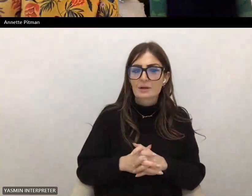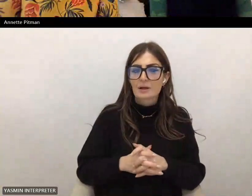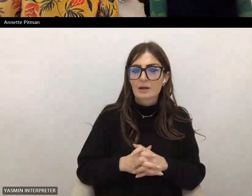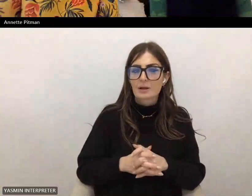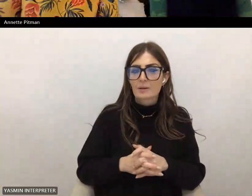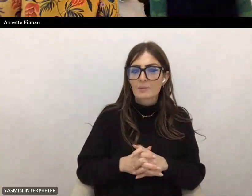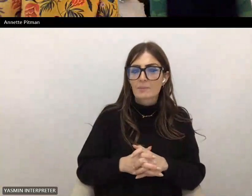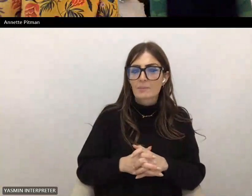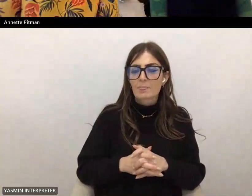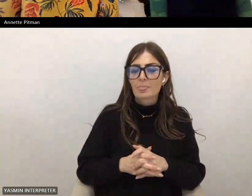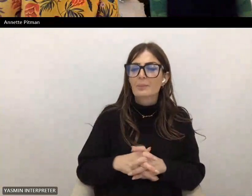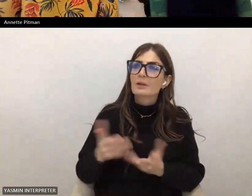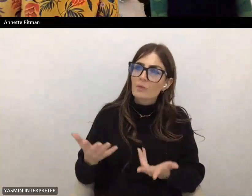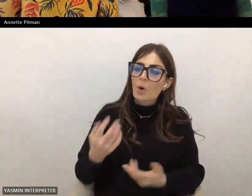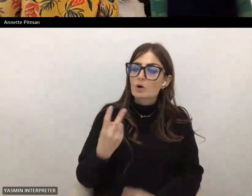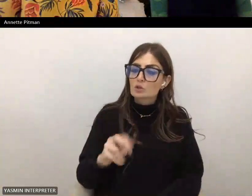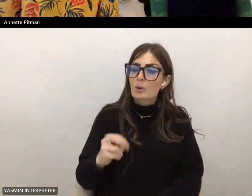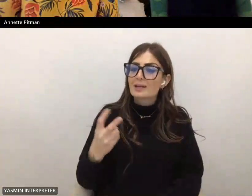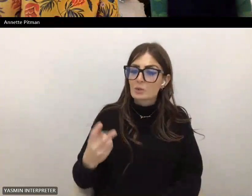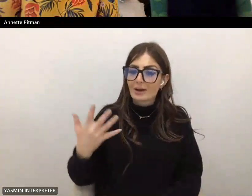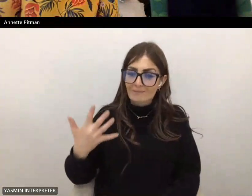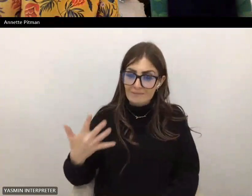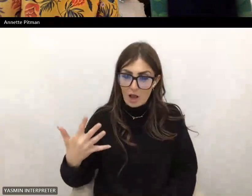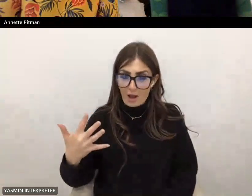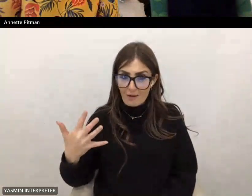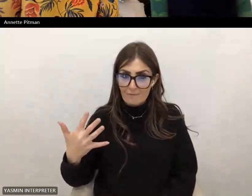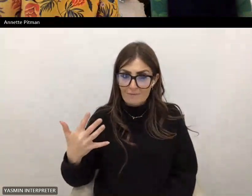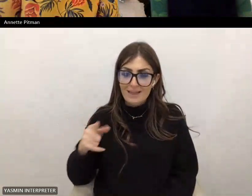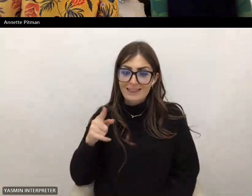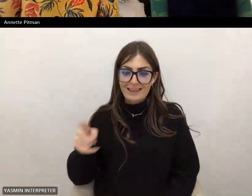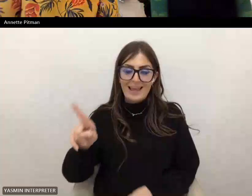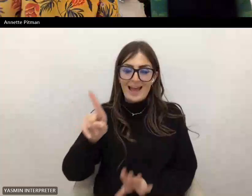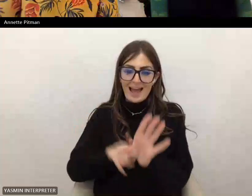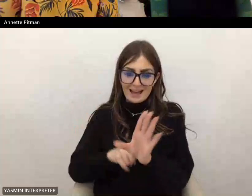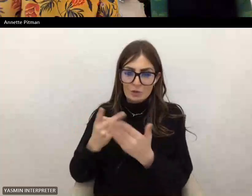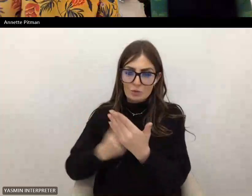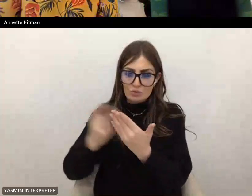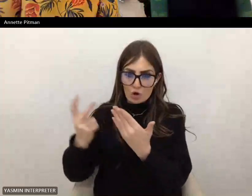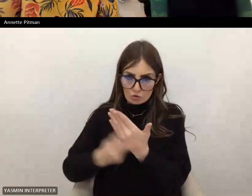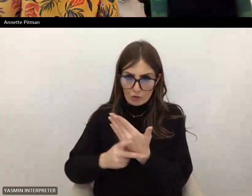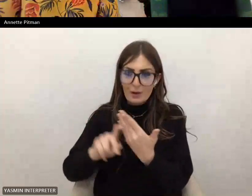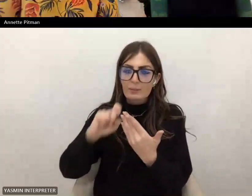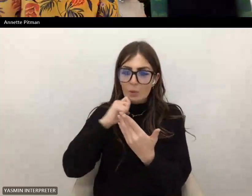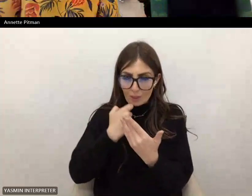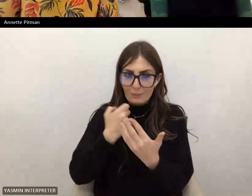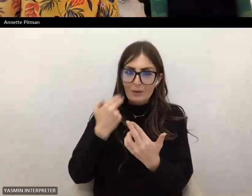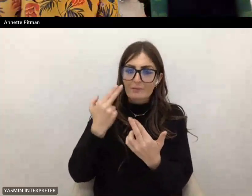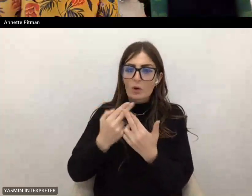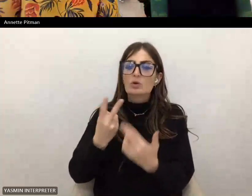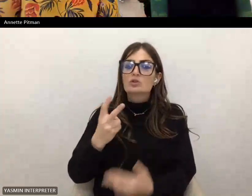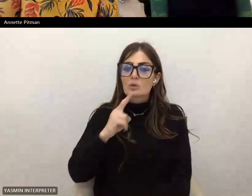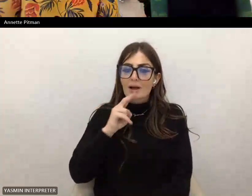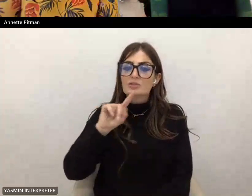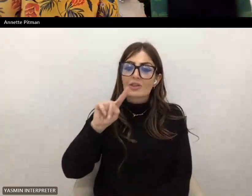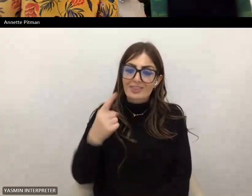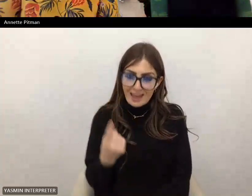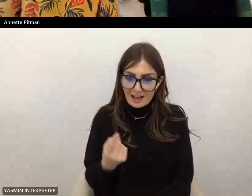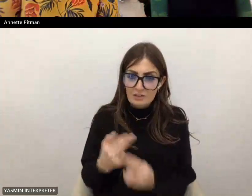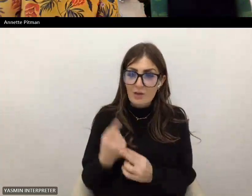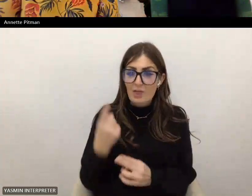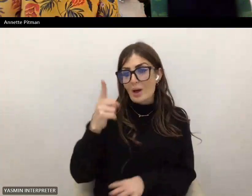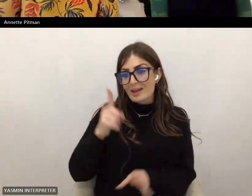For 2025, the annual program will be for $200,000 for that